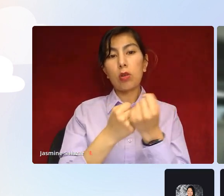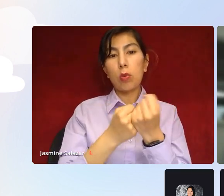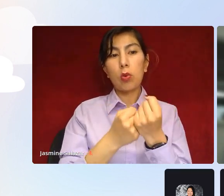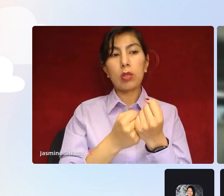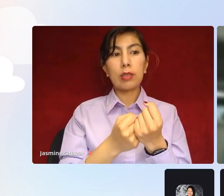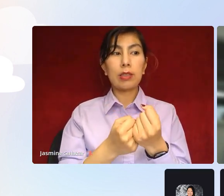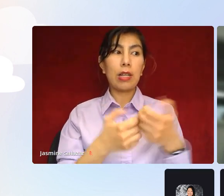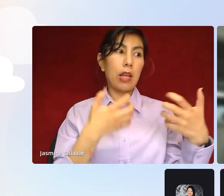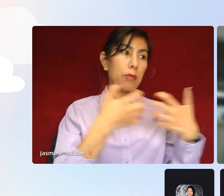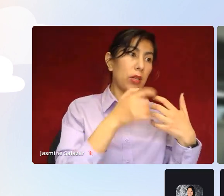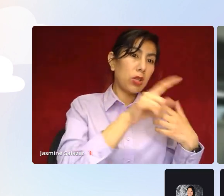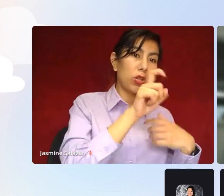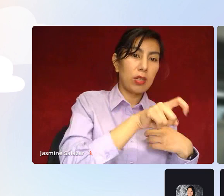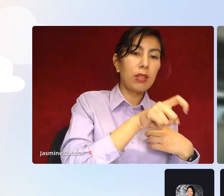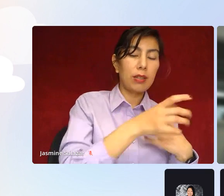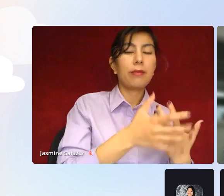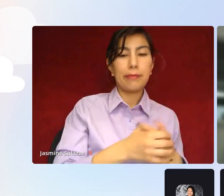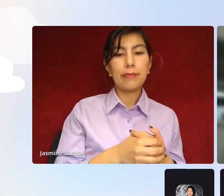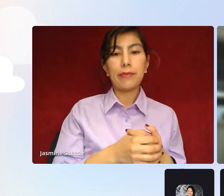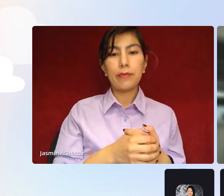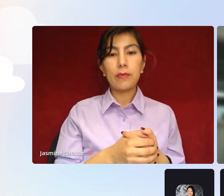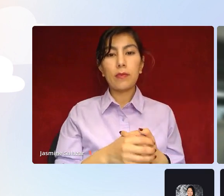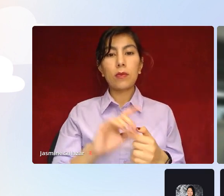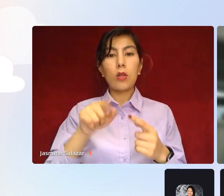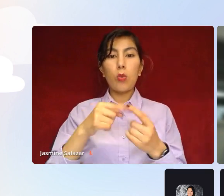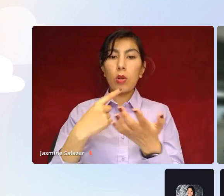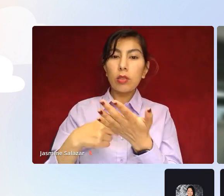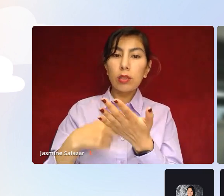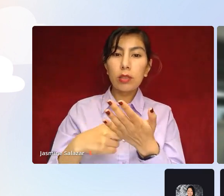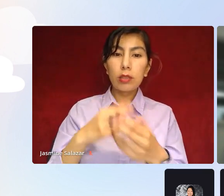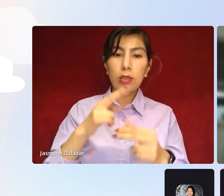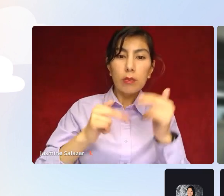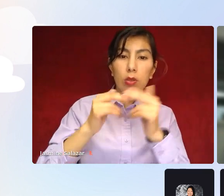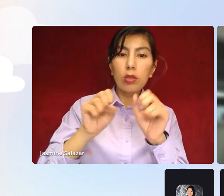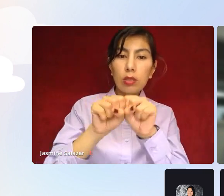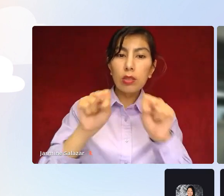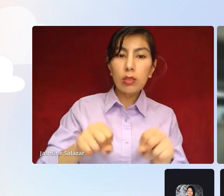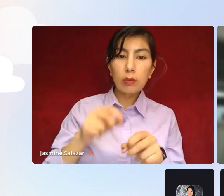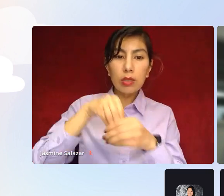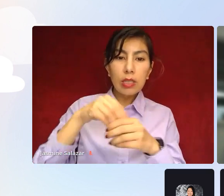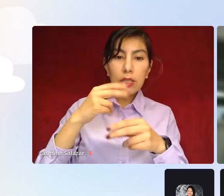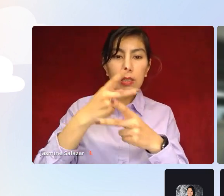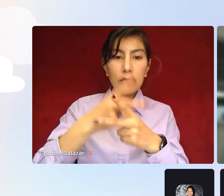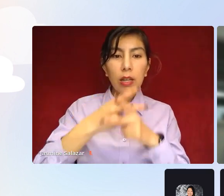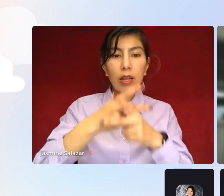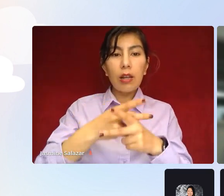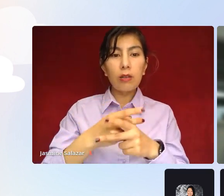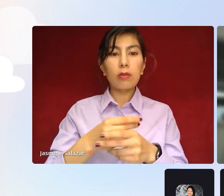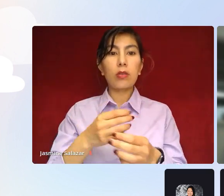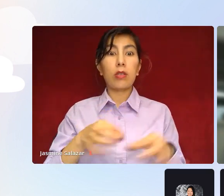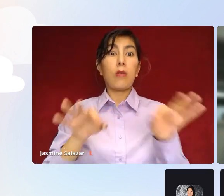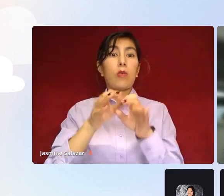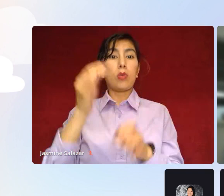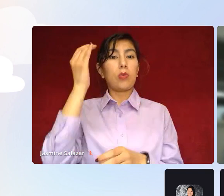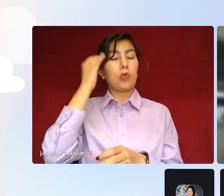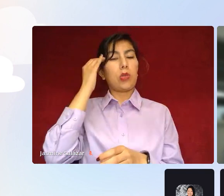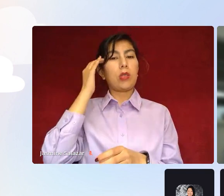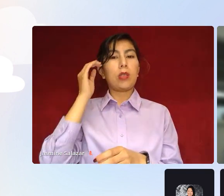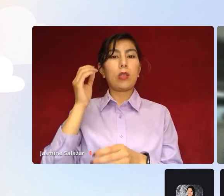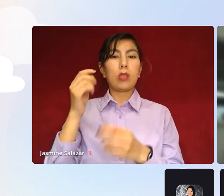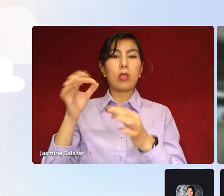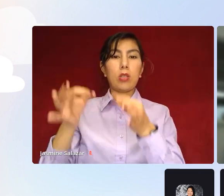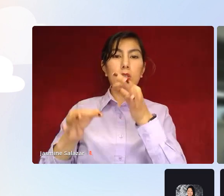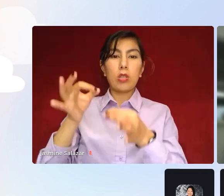unique needs. As we talk about building systems that care, it's important to acknowledge that promoting justice,